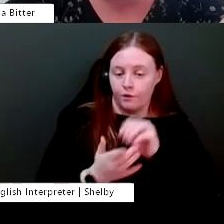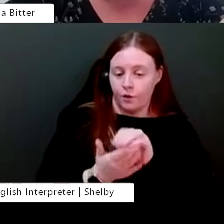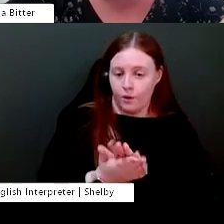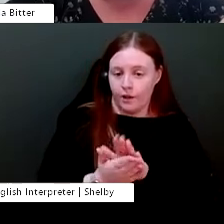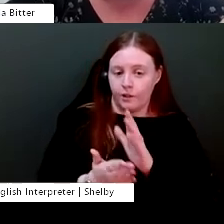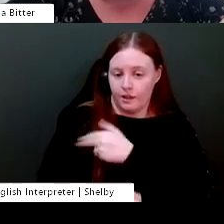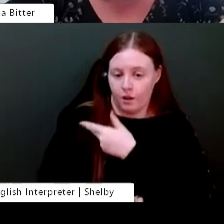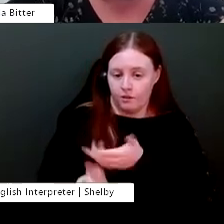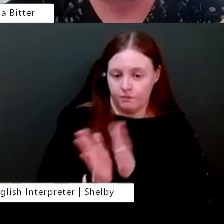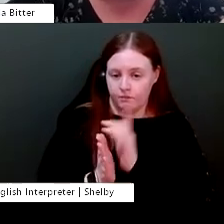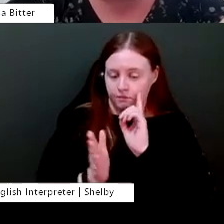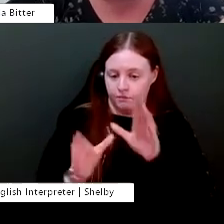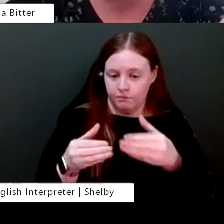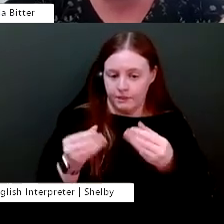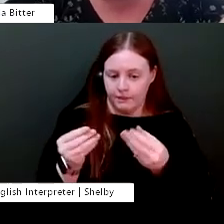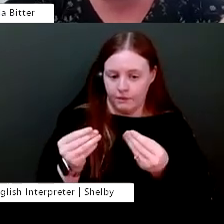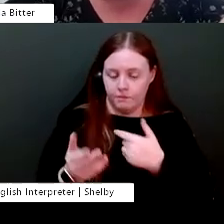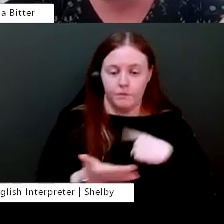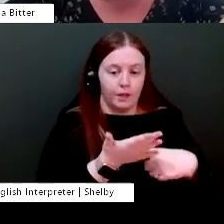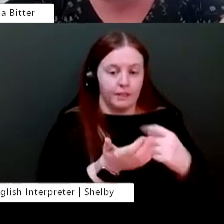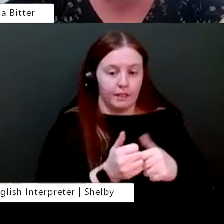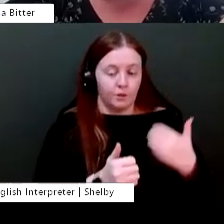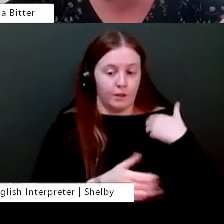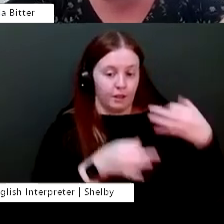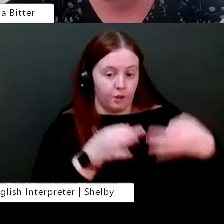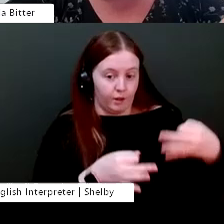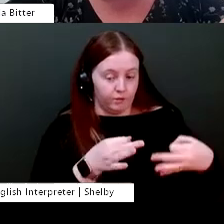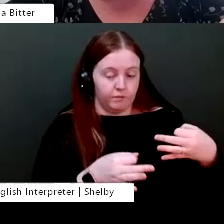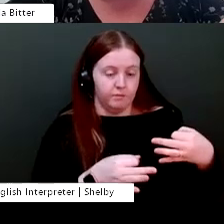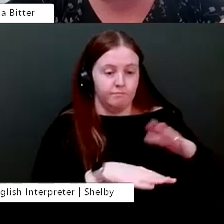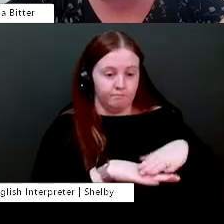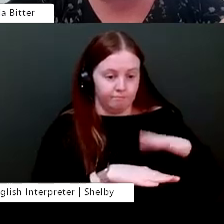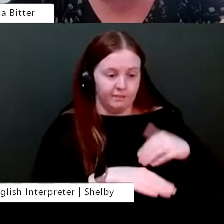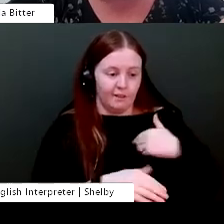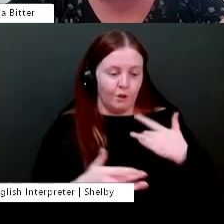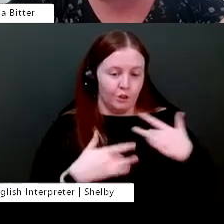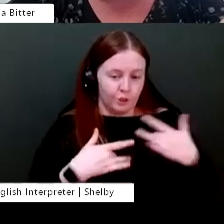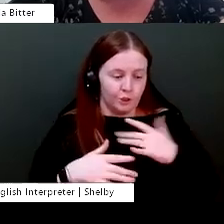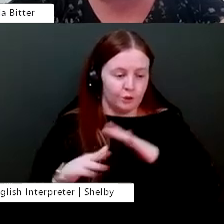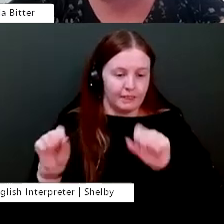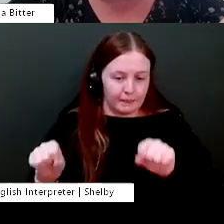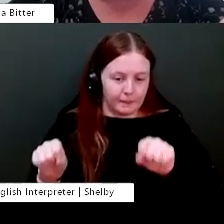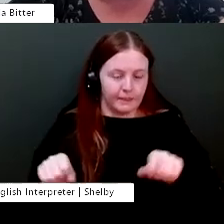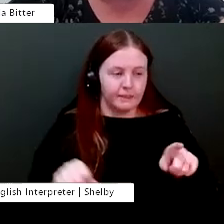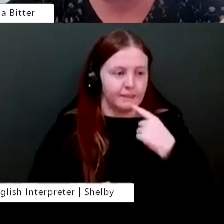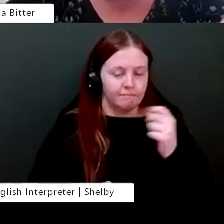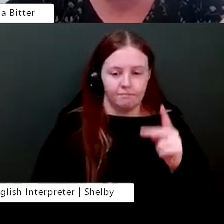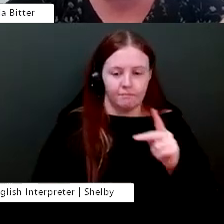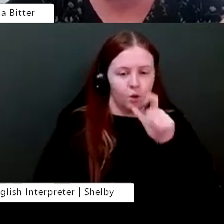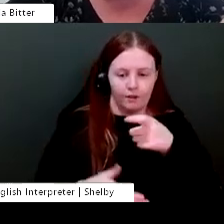I spoke with the Crown and advised due to concerns regarding his capacity, she said it was okay to not